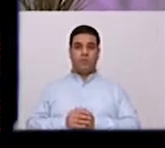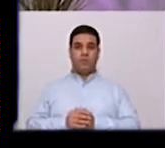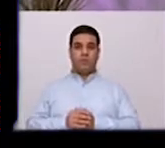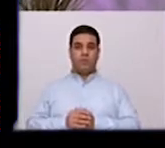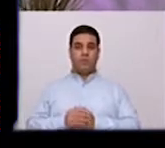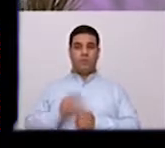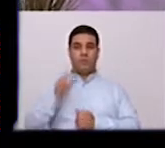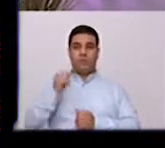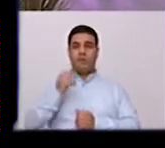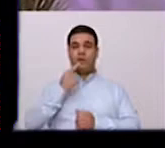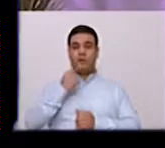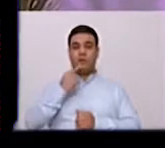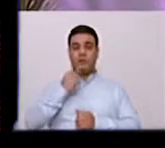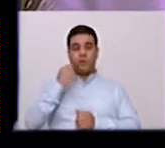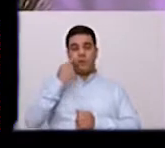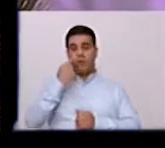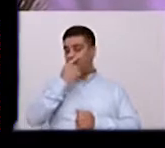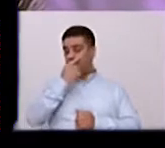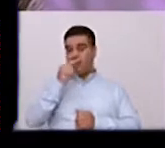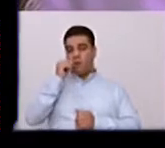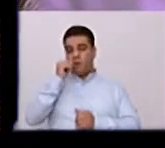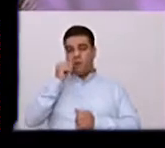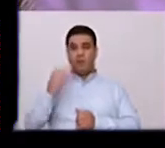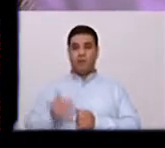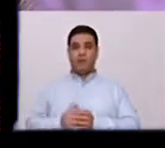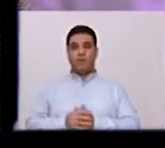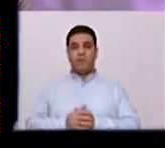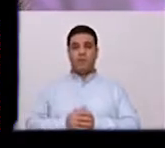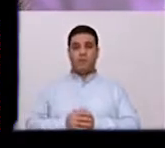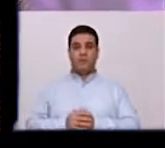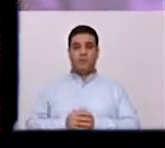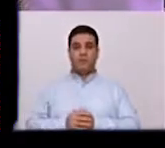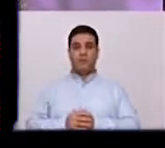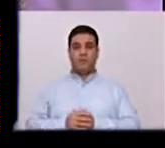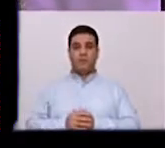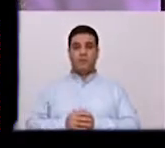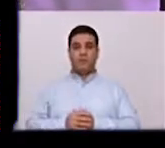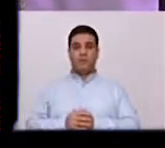va qizil ko'zli erkak